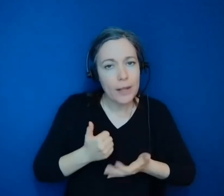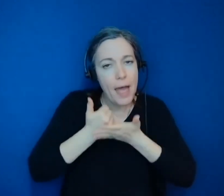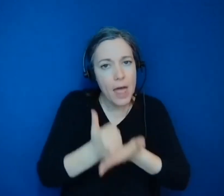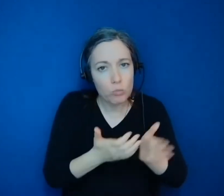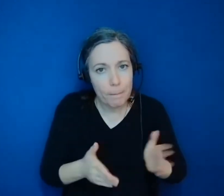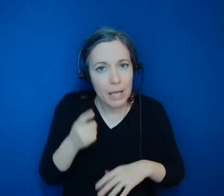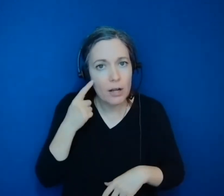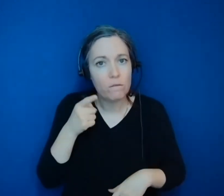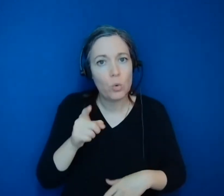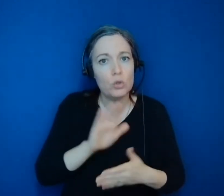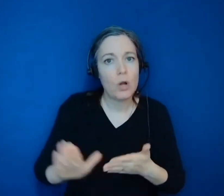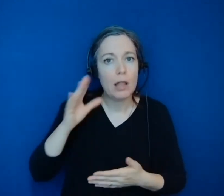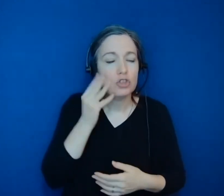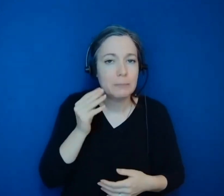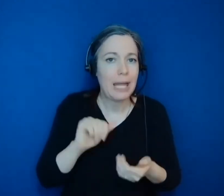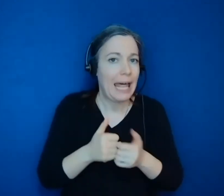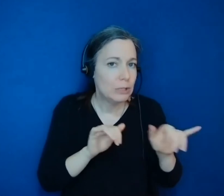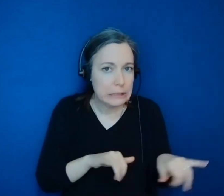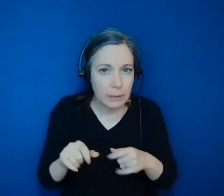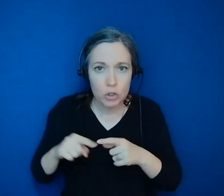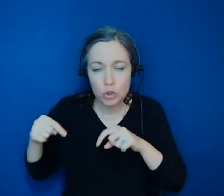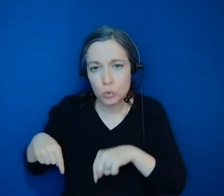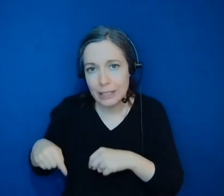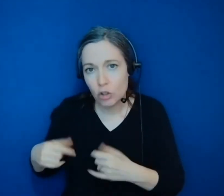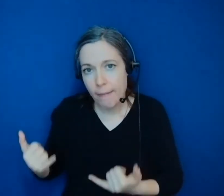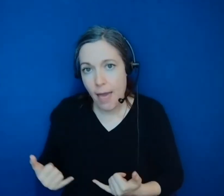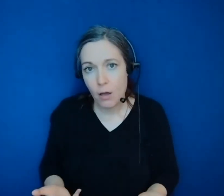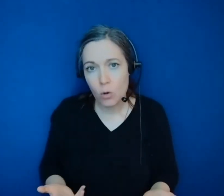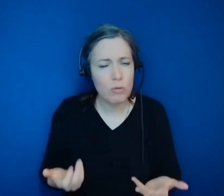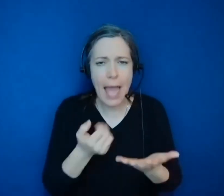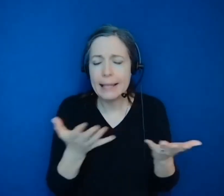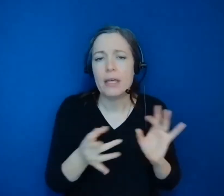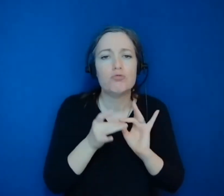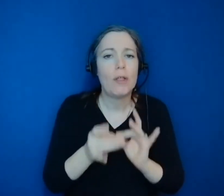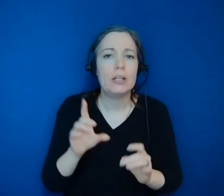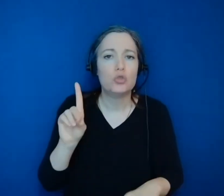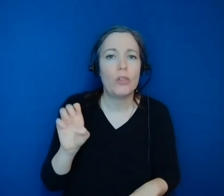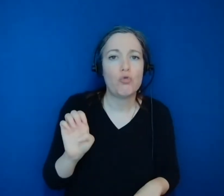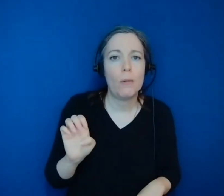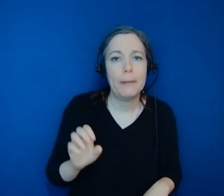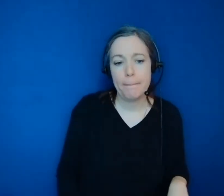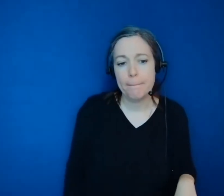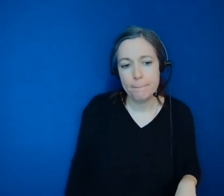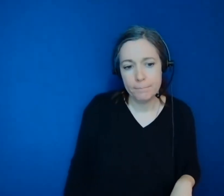college or how was it similar to a class you're taking now at FCC anything pertaining to your dual enrollment class.